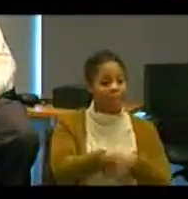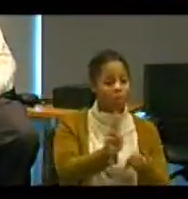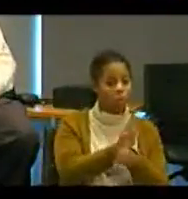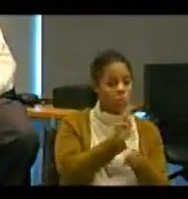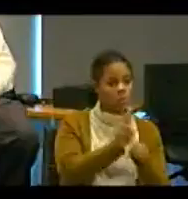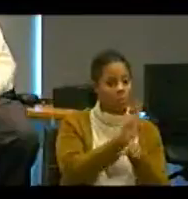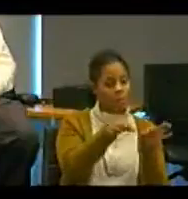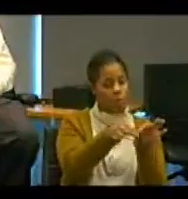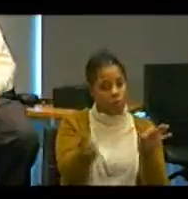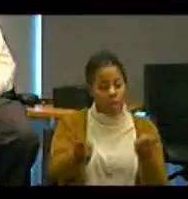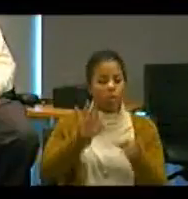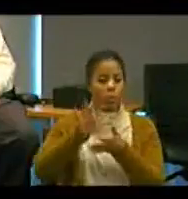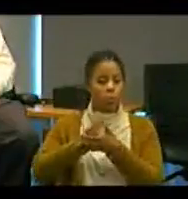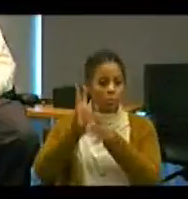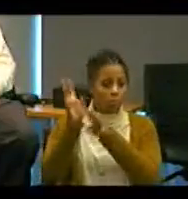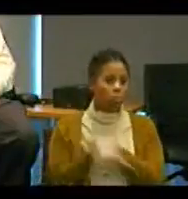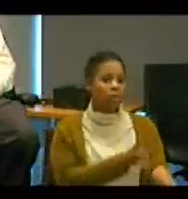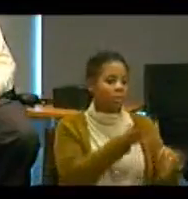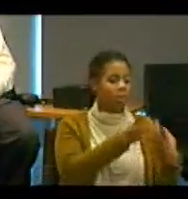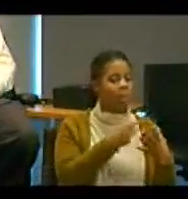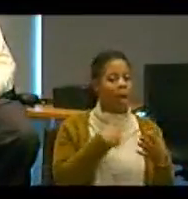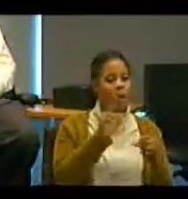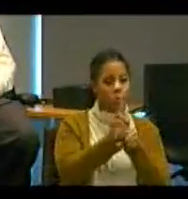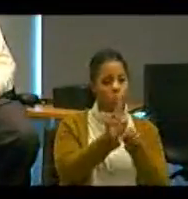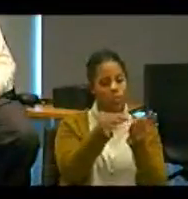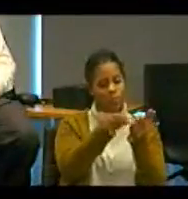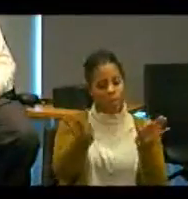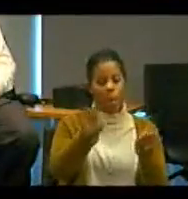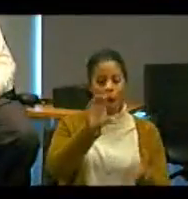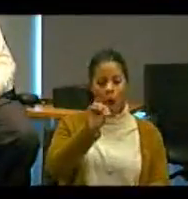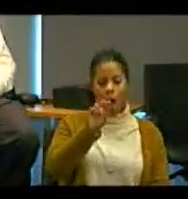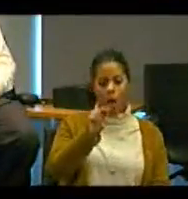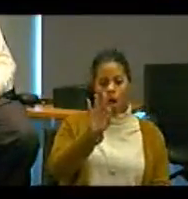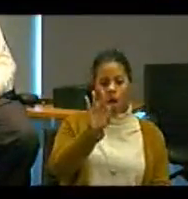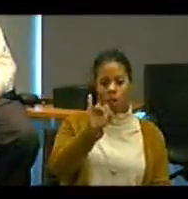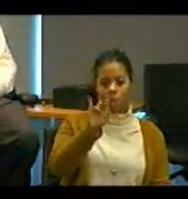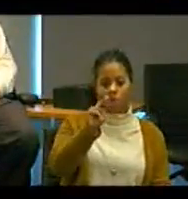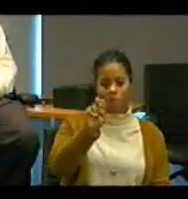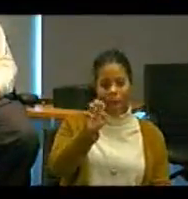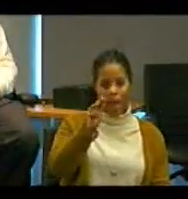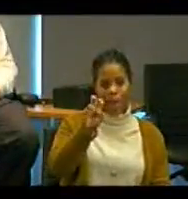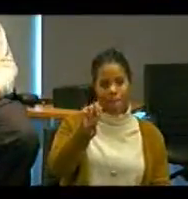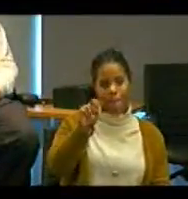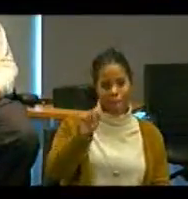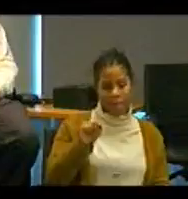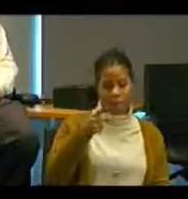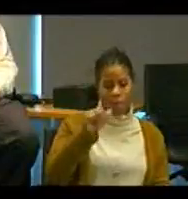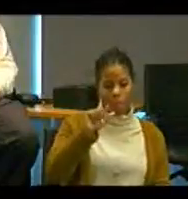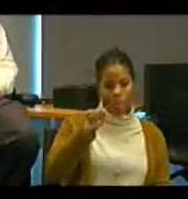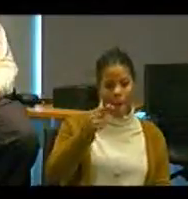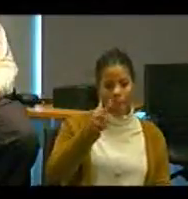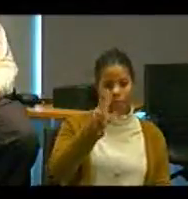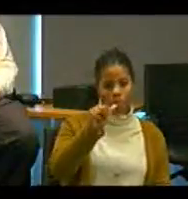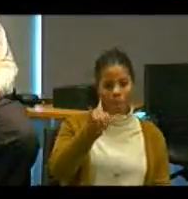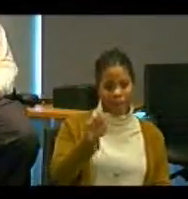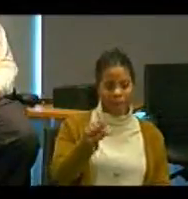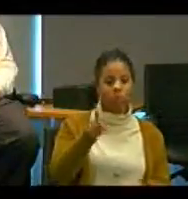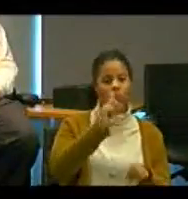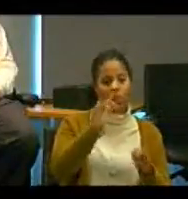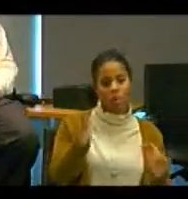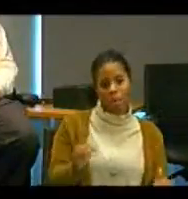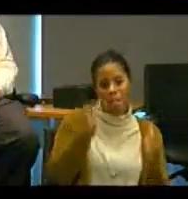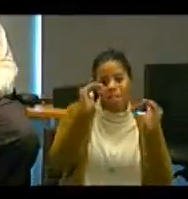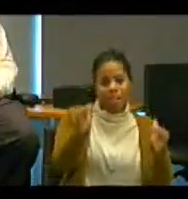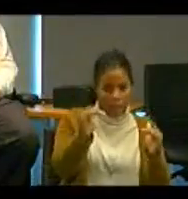prison pipeline, I use school to confinement pathways in order to uplift the policies, practices, conditions, and the prevailing